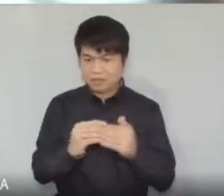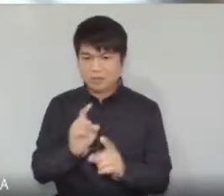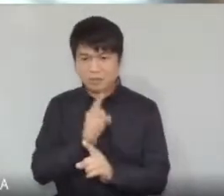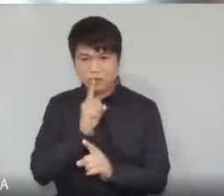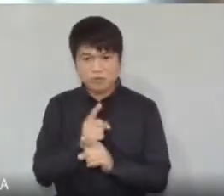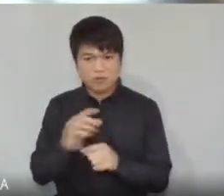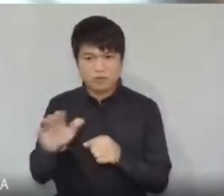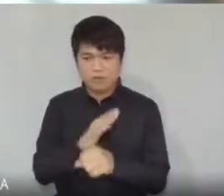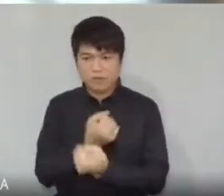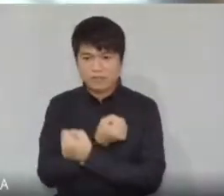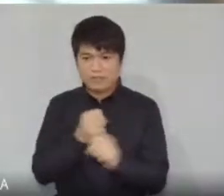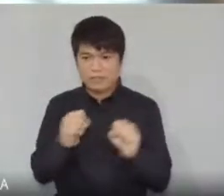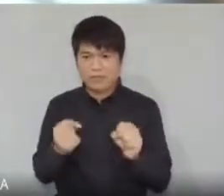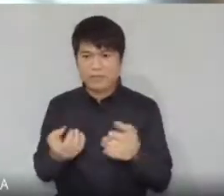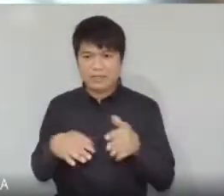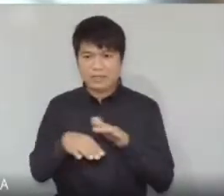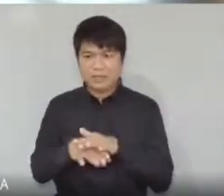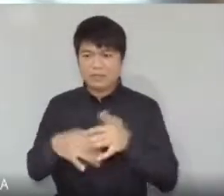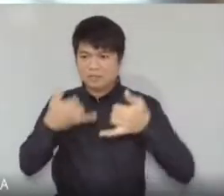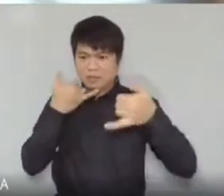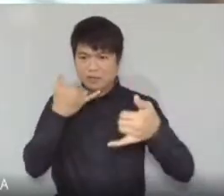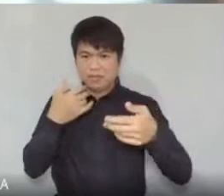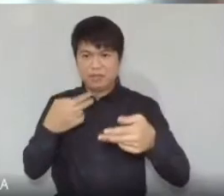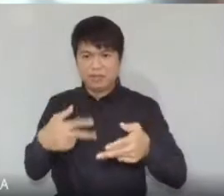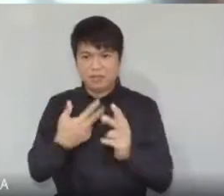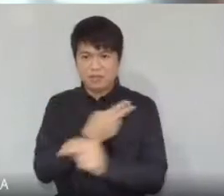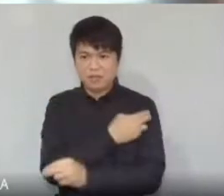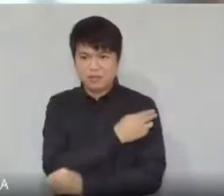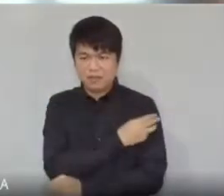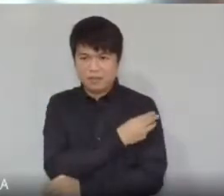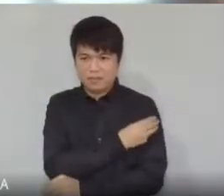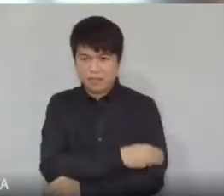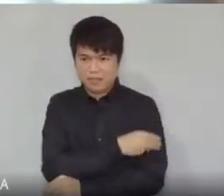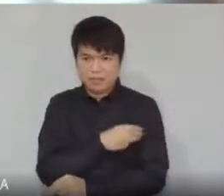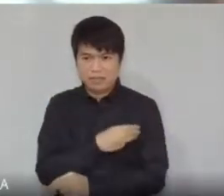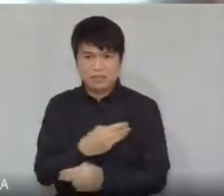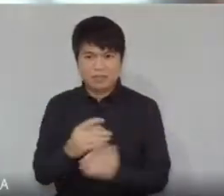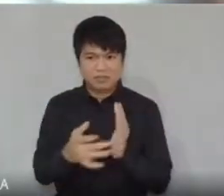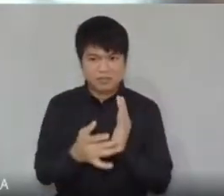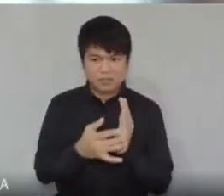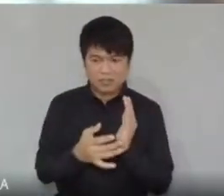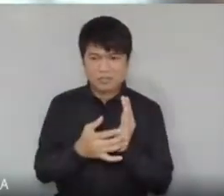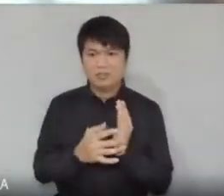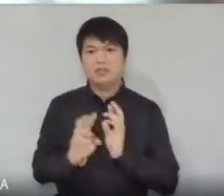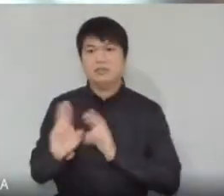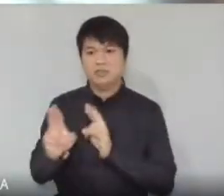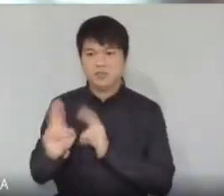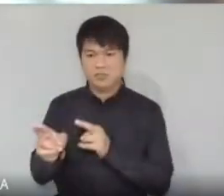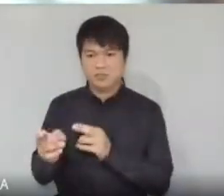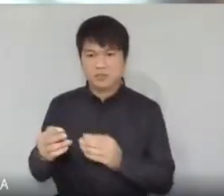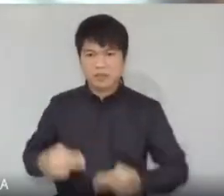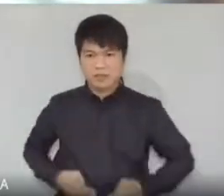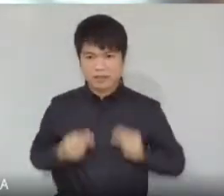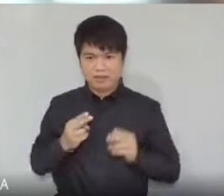is proposed to the national government, but true to the spirit of the universal healthcare, we need to hold this series of